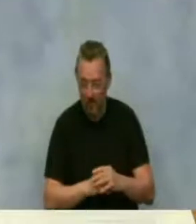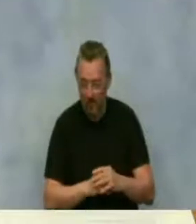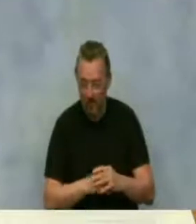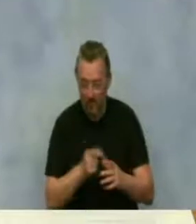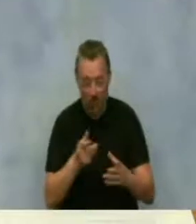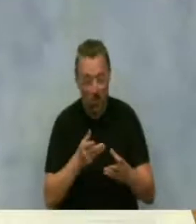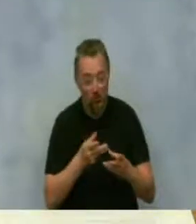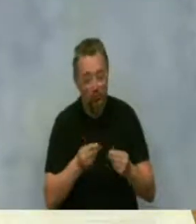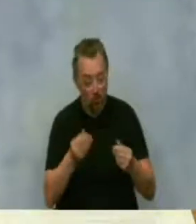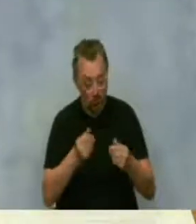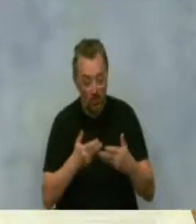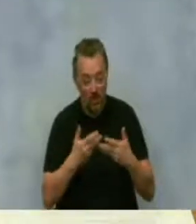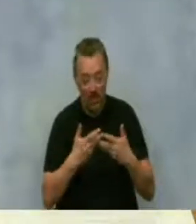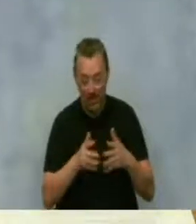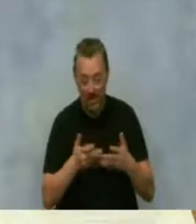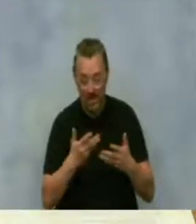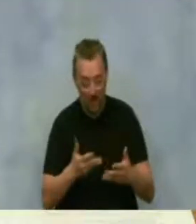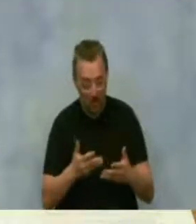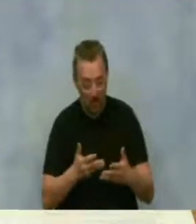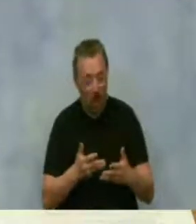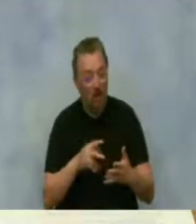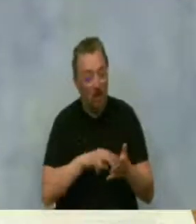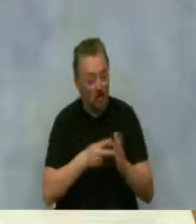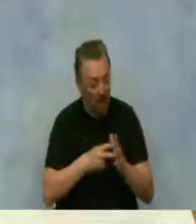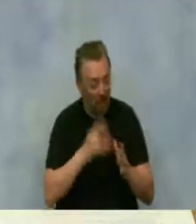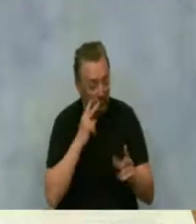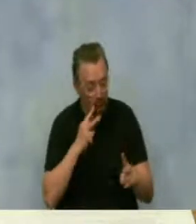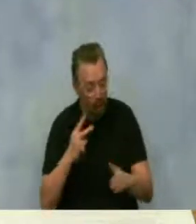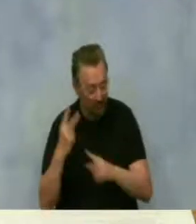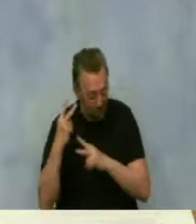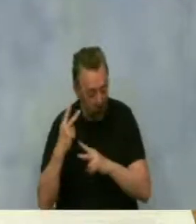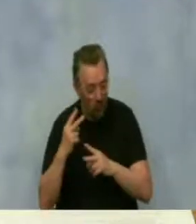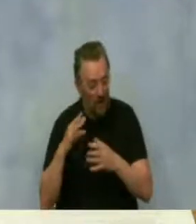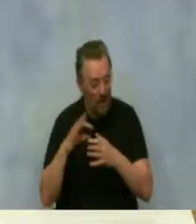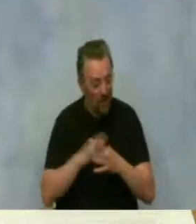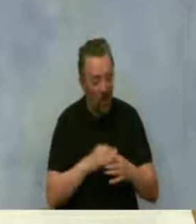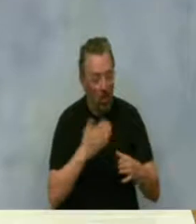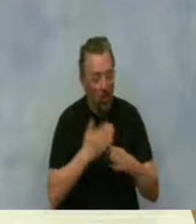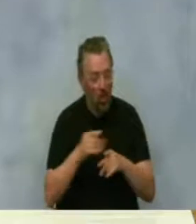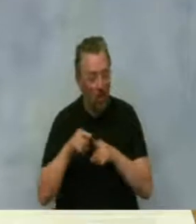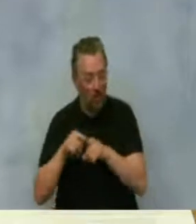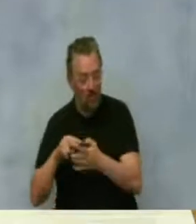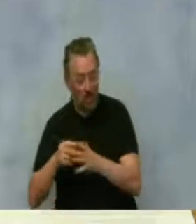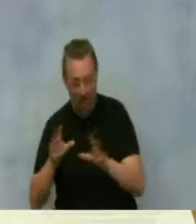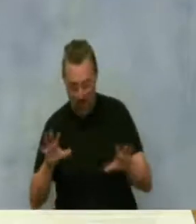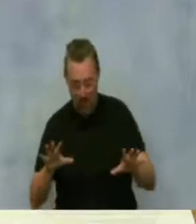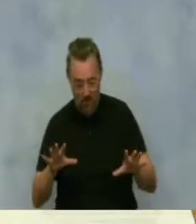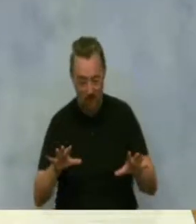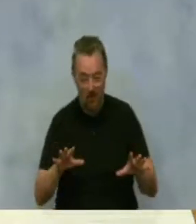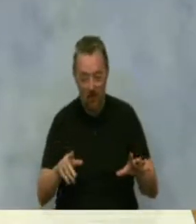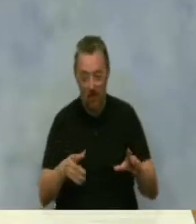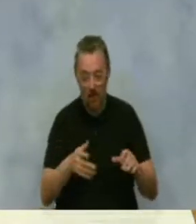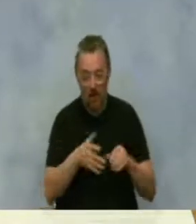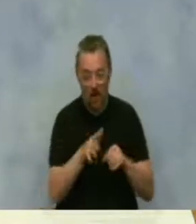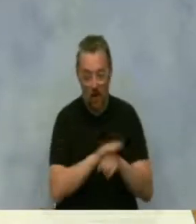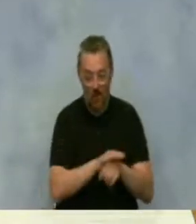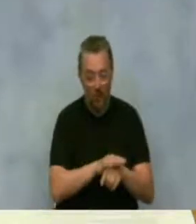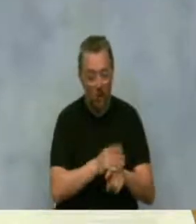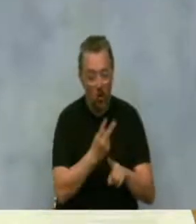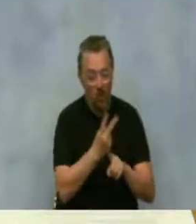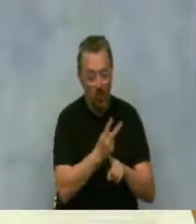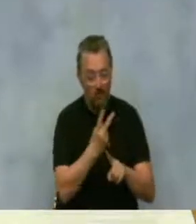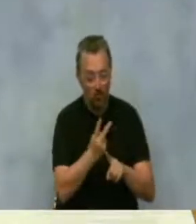Resources have now had the opportunity to review those plans in line with the workforce planning cycle and then now covering the period of 22 to